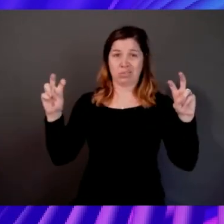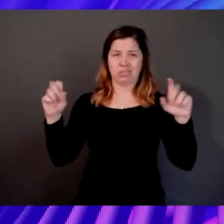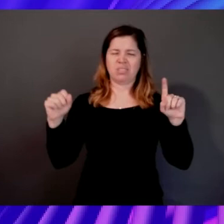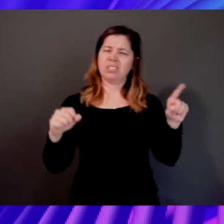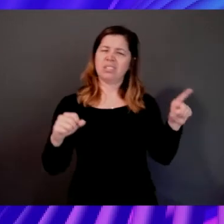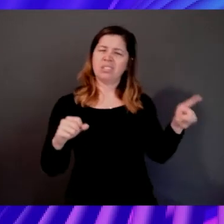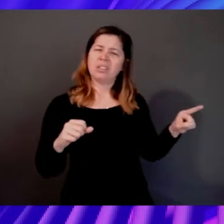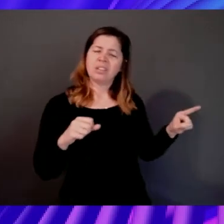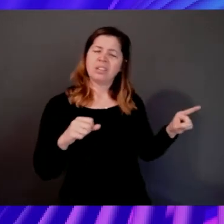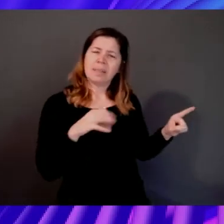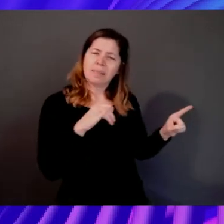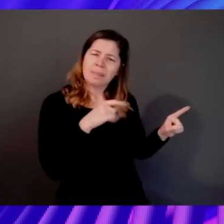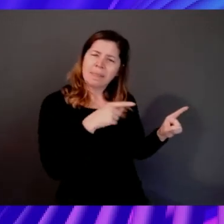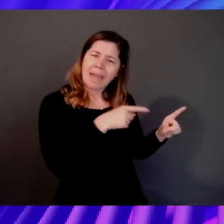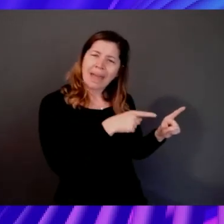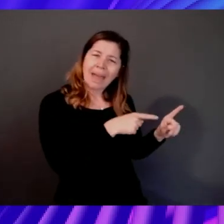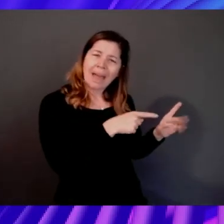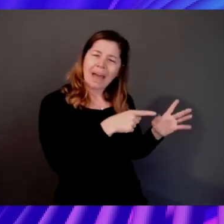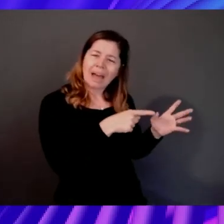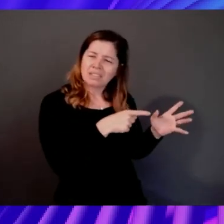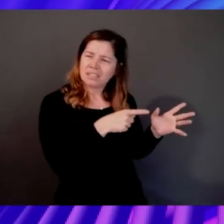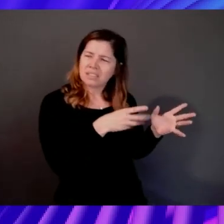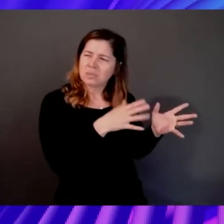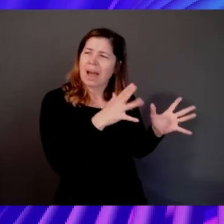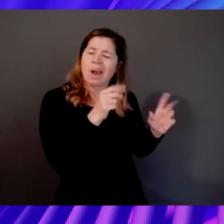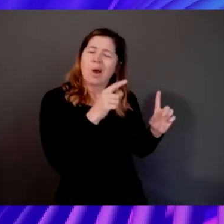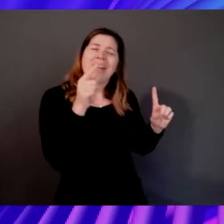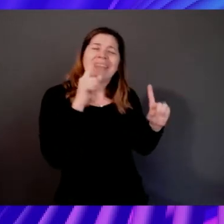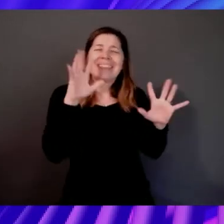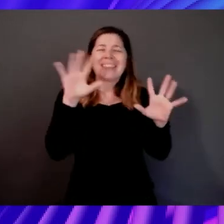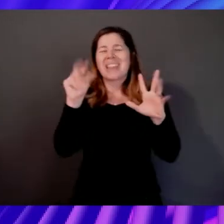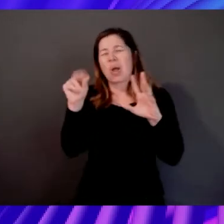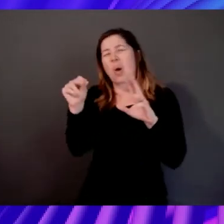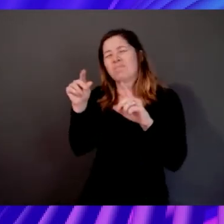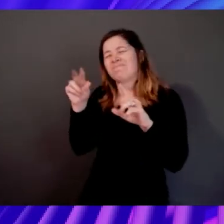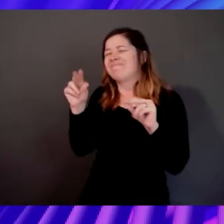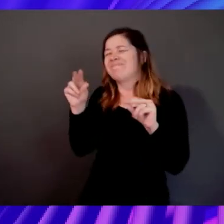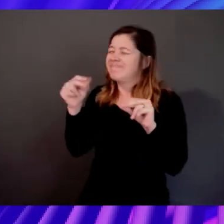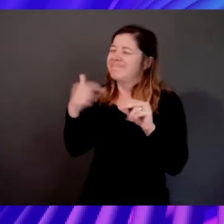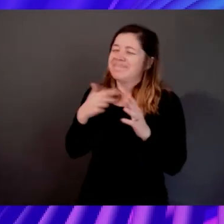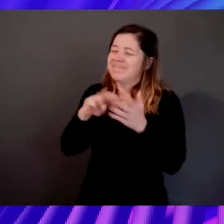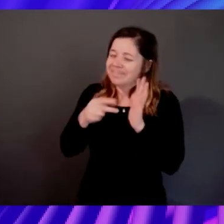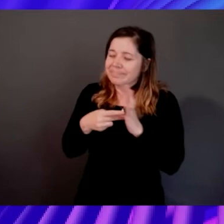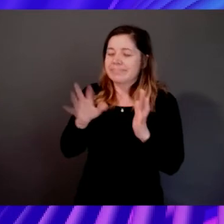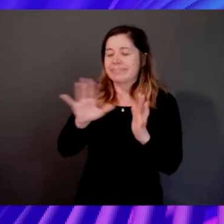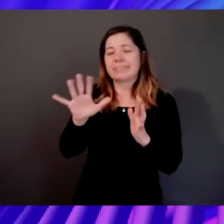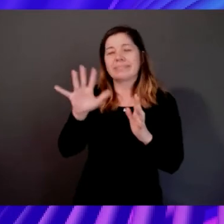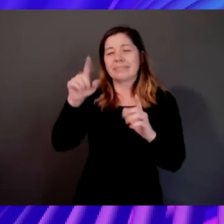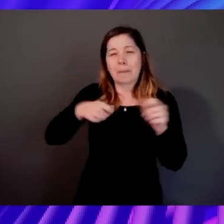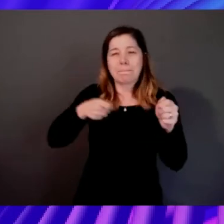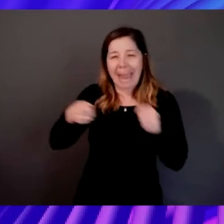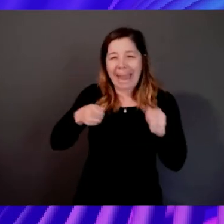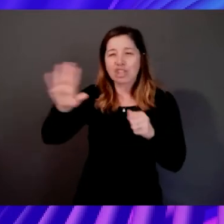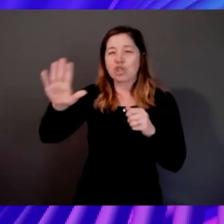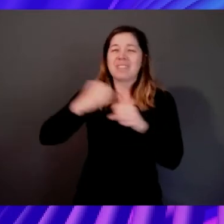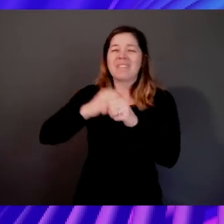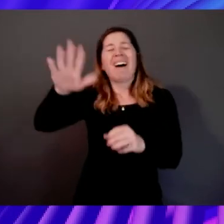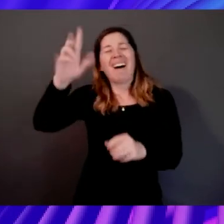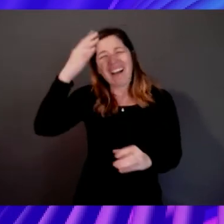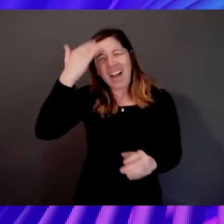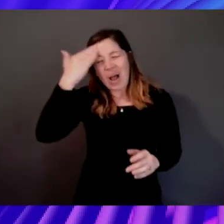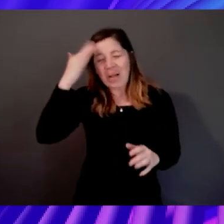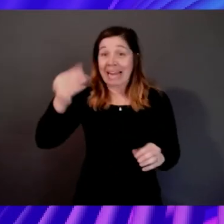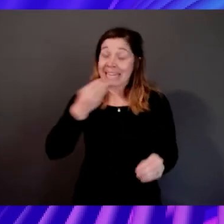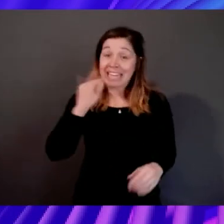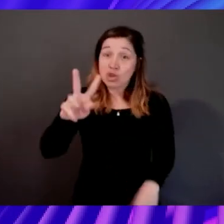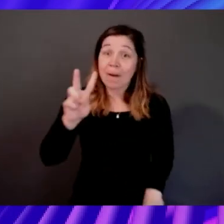allusion to managed services. This is just the eat your veggies part, right? So lock your front door, do the stuff that you already know you should